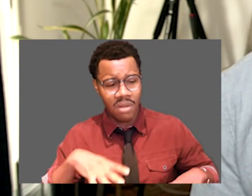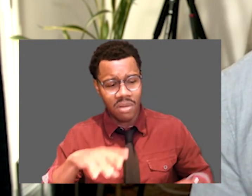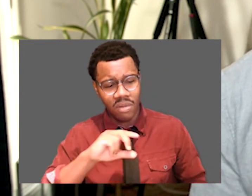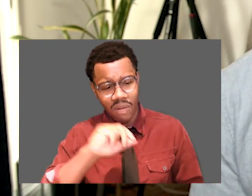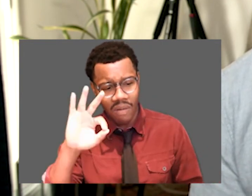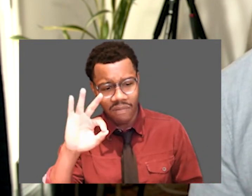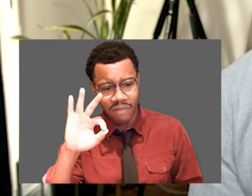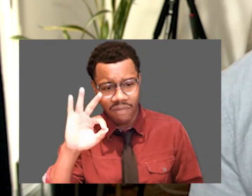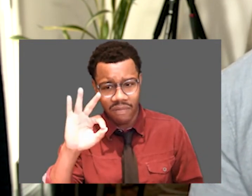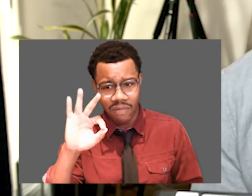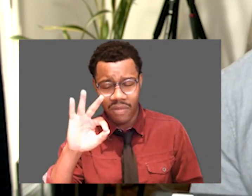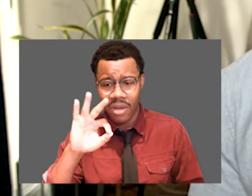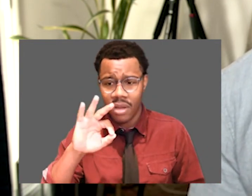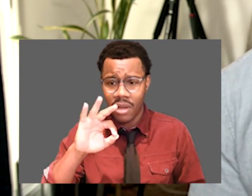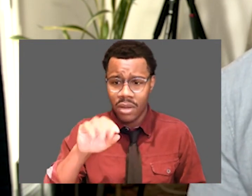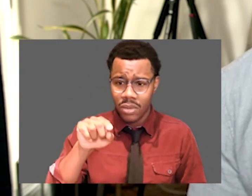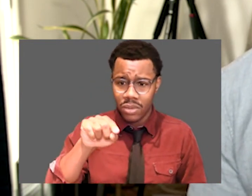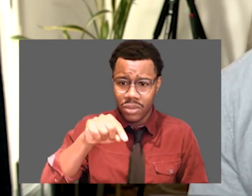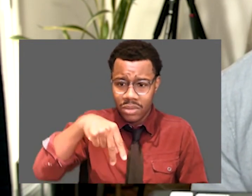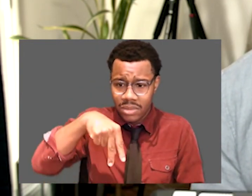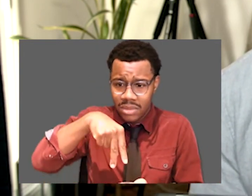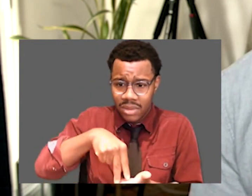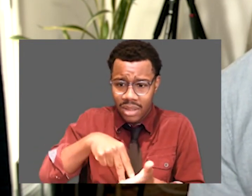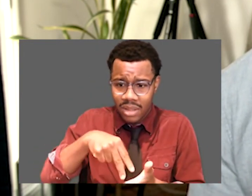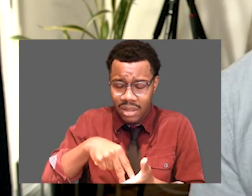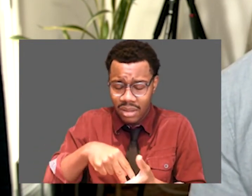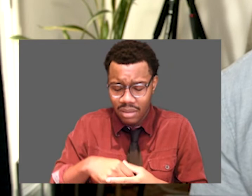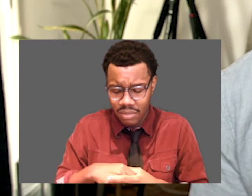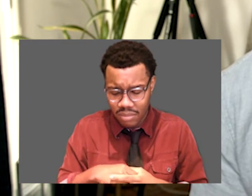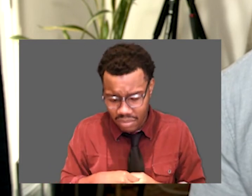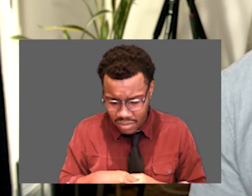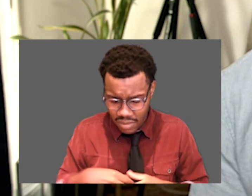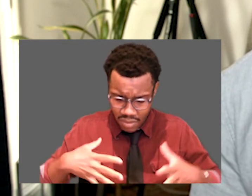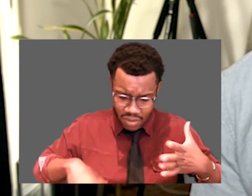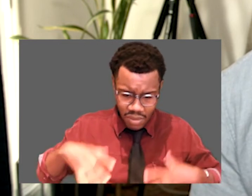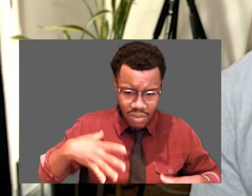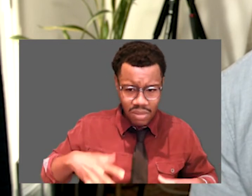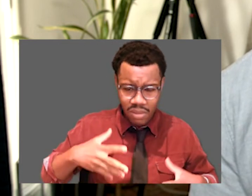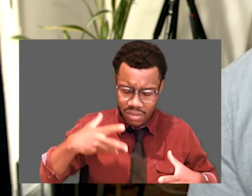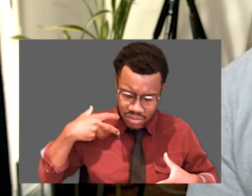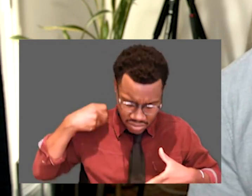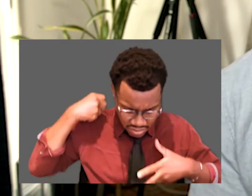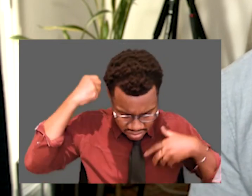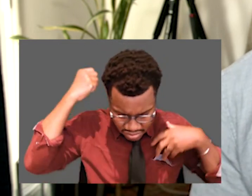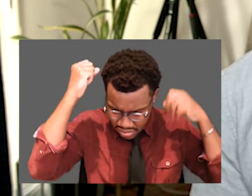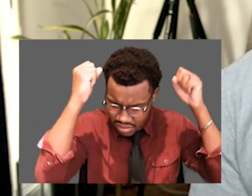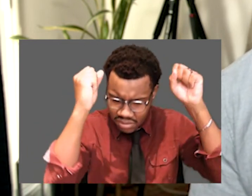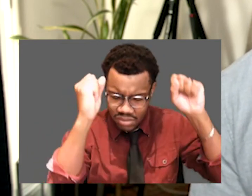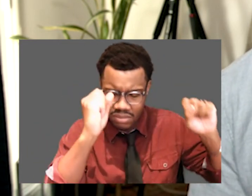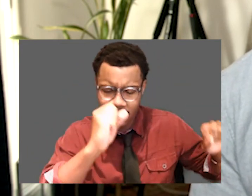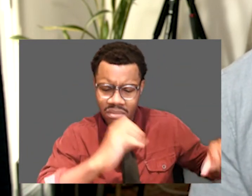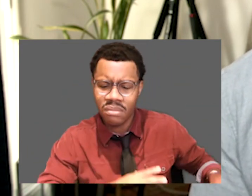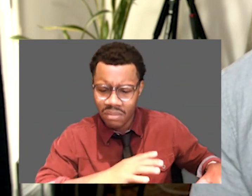home, and disrobe. The soles of your feet are cold from standing barefoot on the grimy cement floor. You stand with your